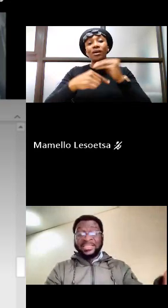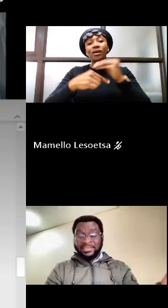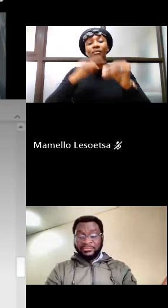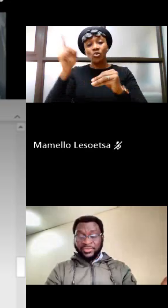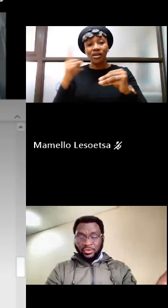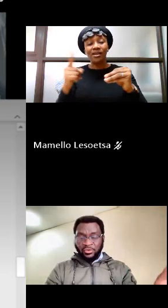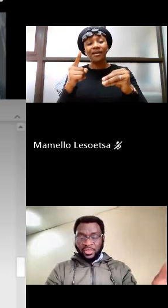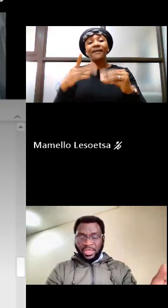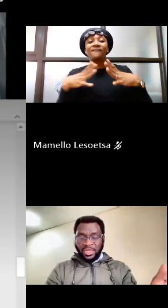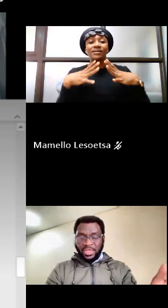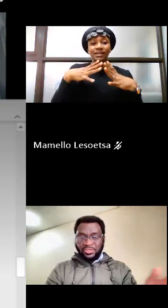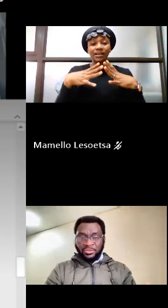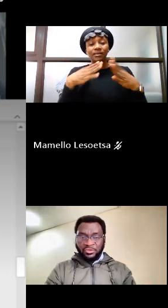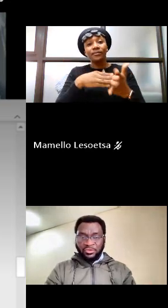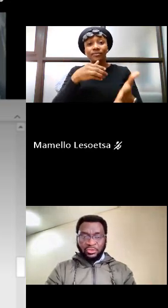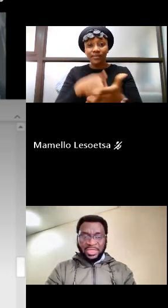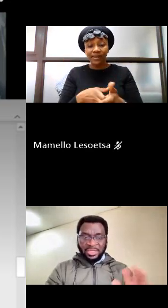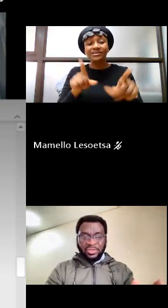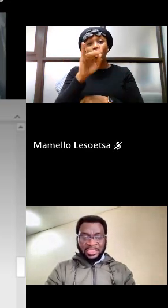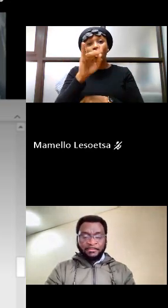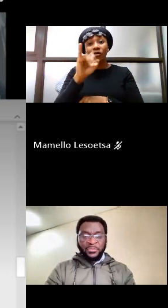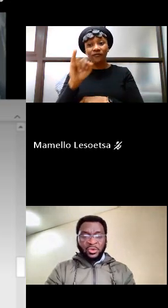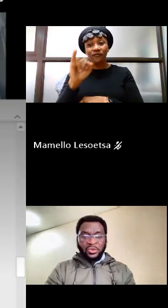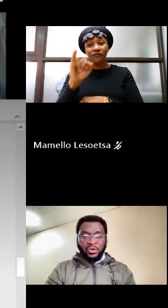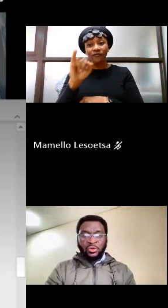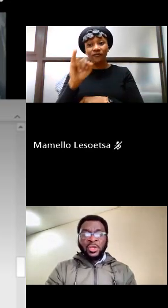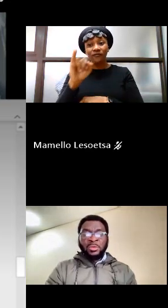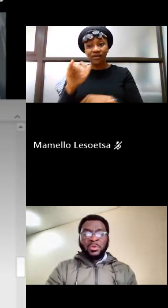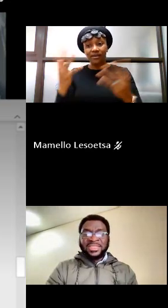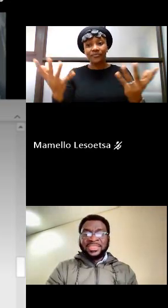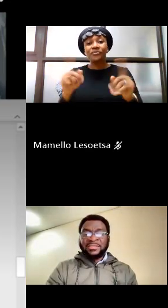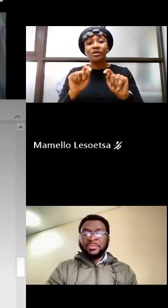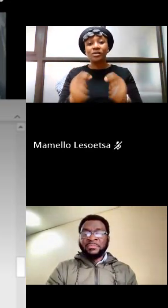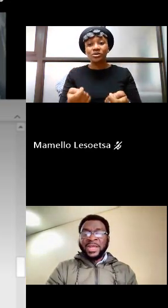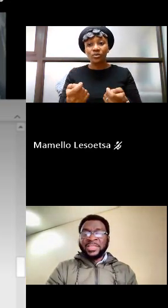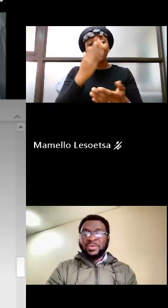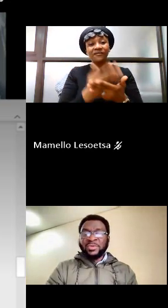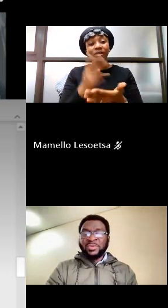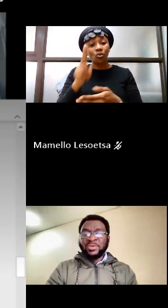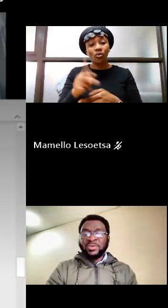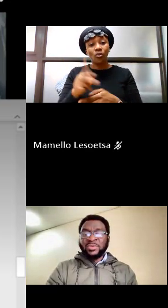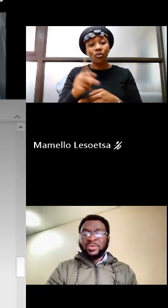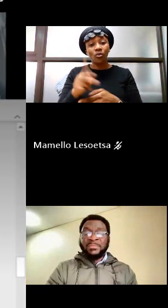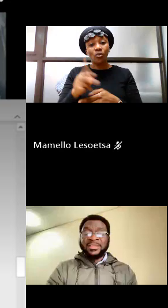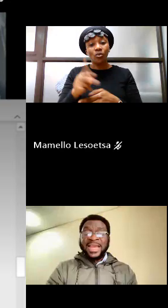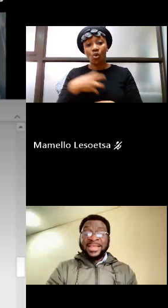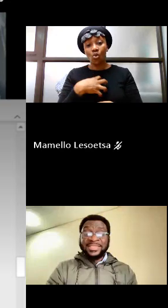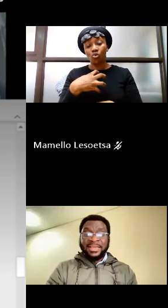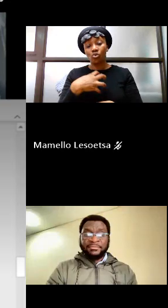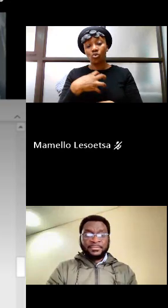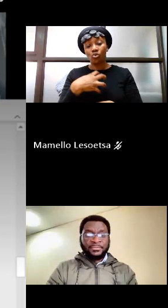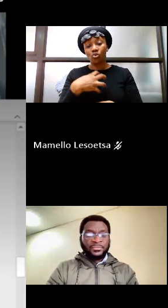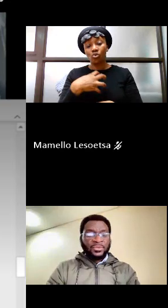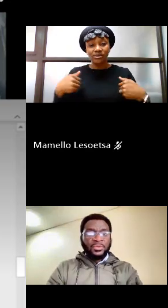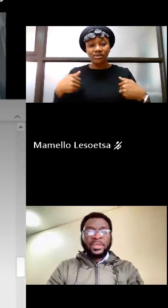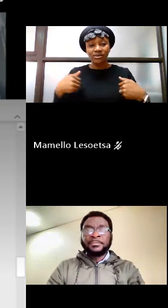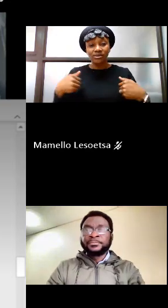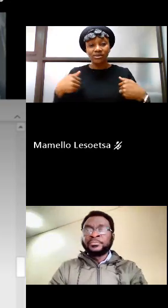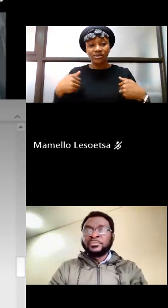to Drea's video. Okay, so that's why I don't want to go through that. You can do that on your own. But we're starting from the part where he starts talking about the